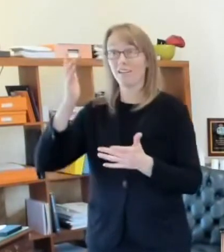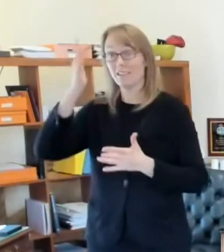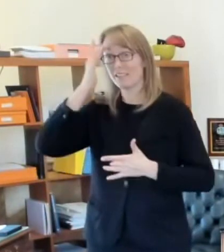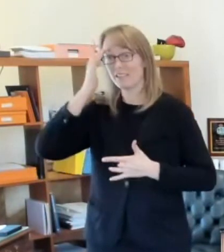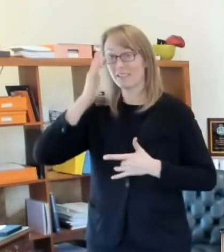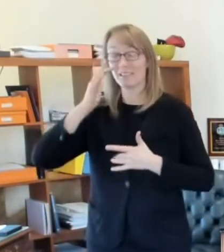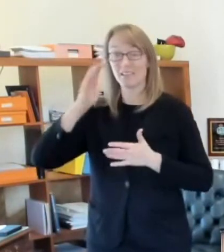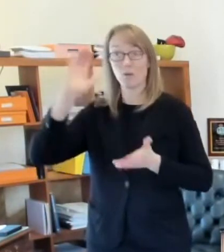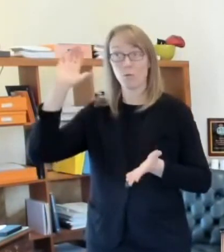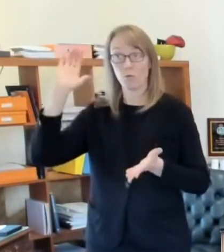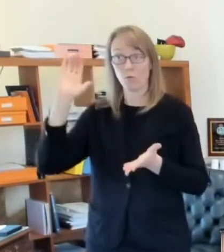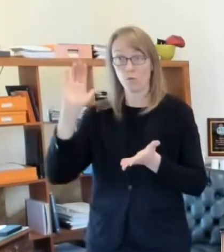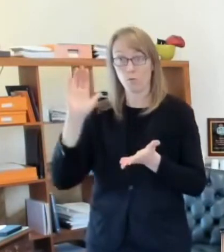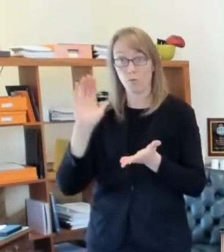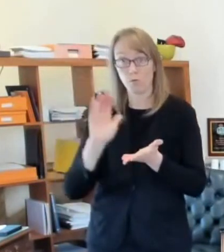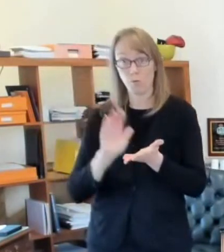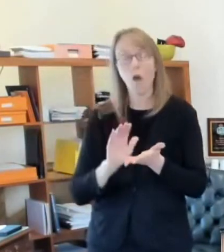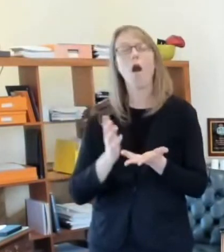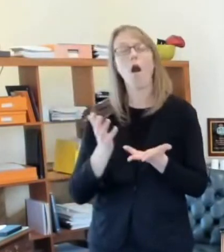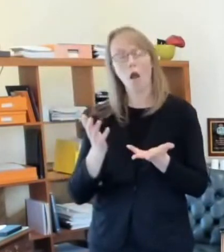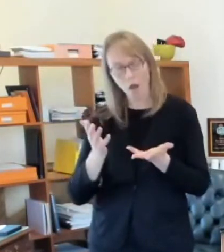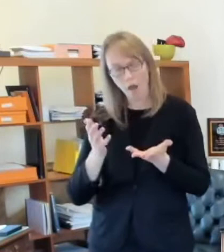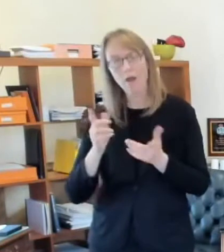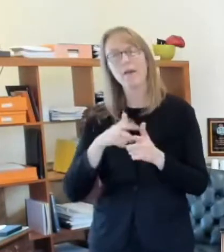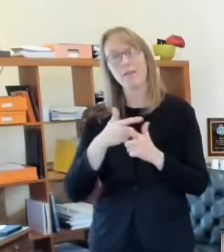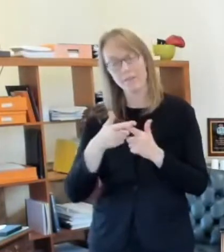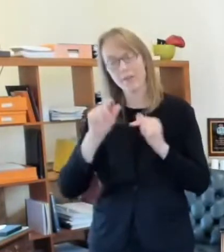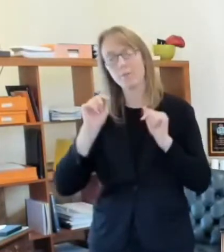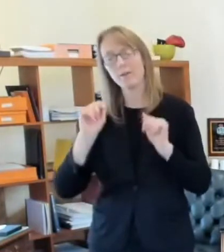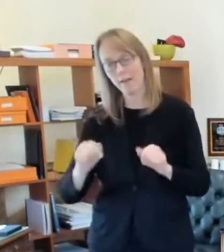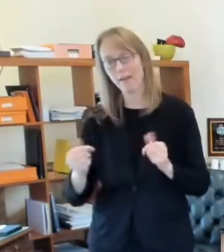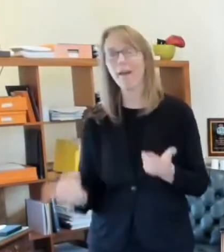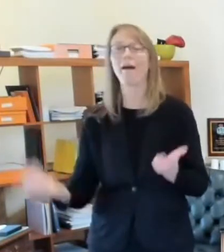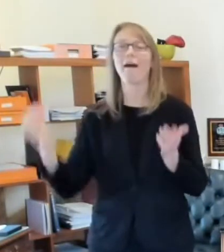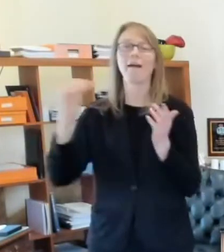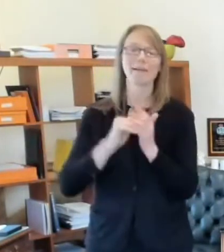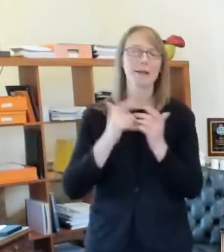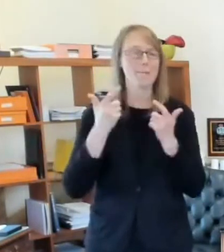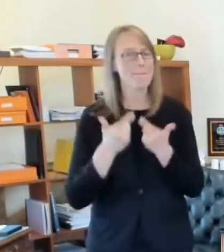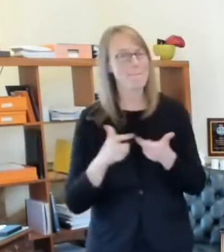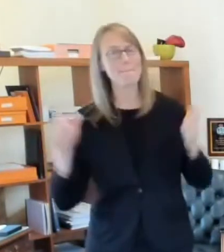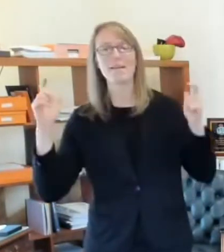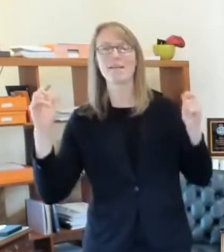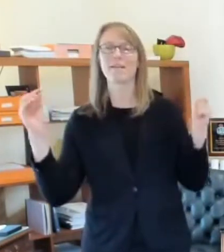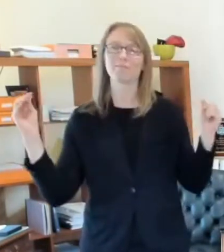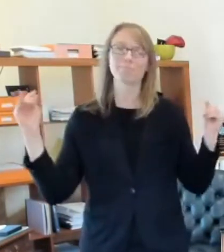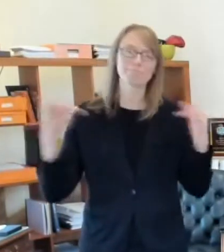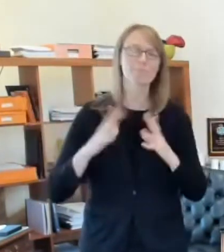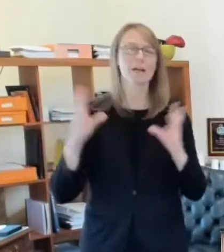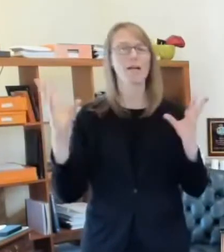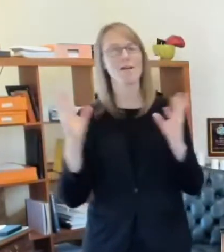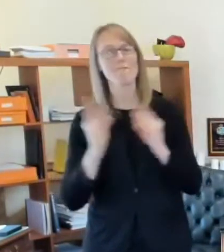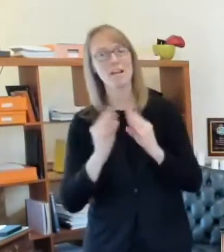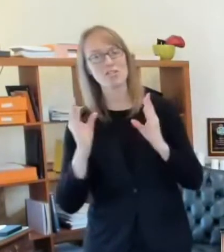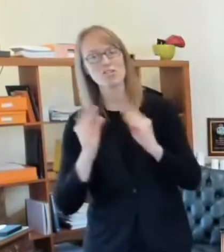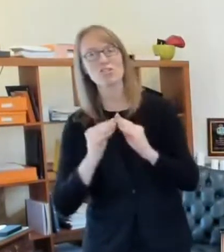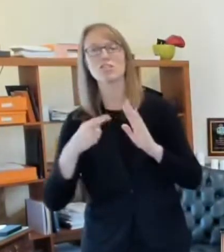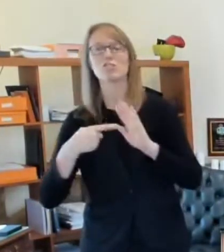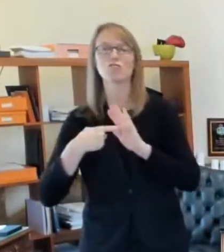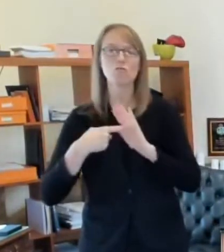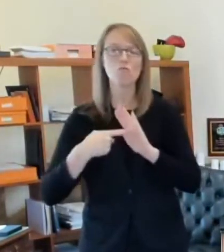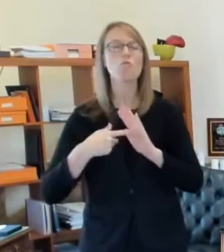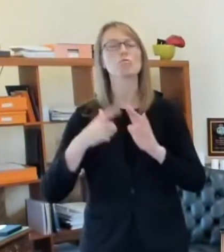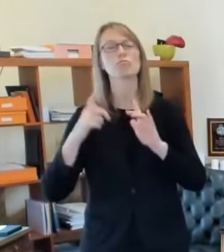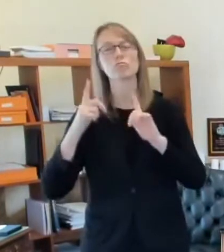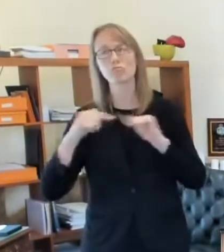and vaccines, well, then we'll be able to have large conventions again. We've got a couple of questions about COVID